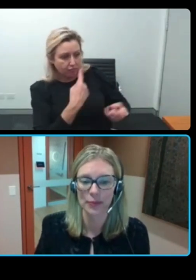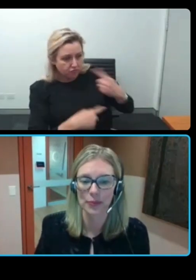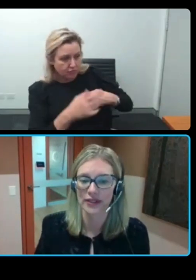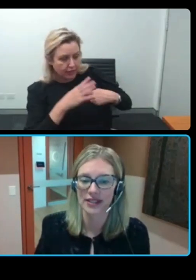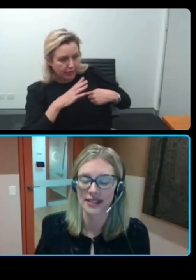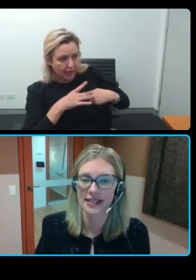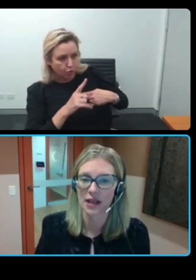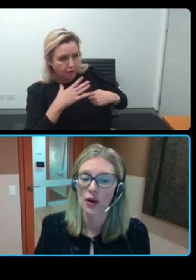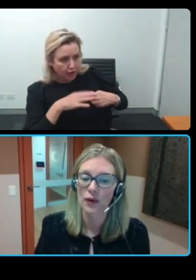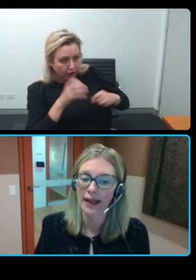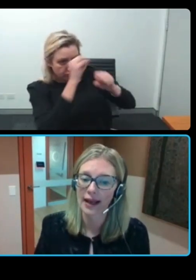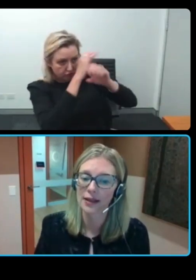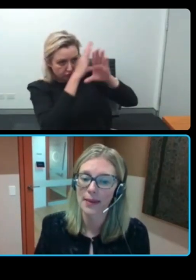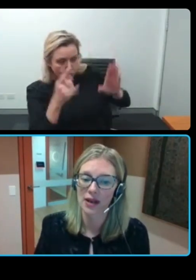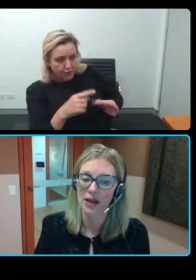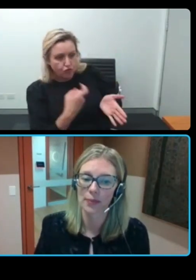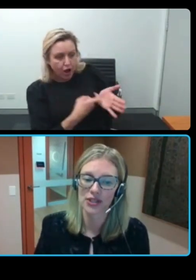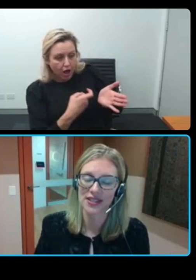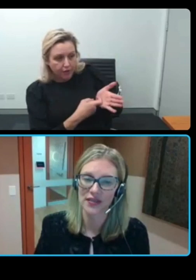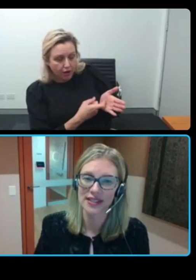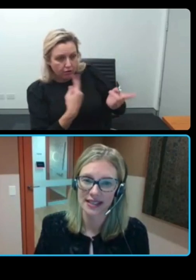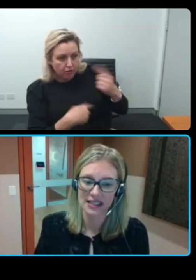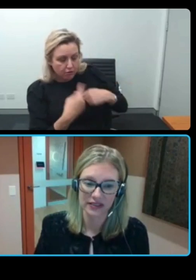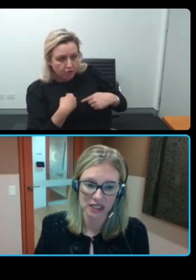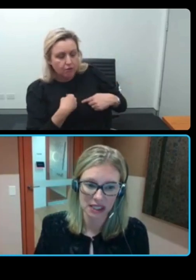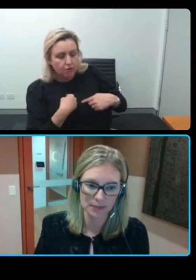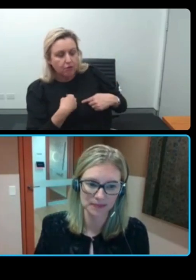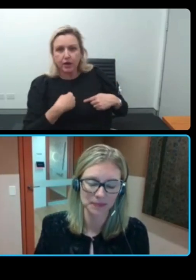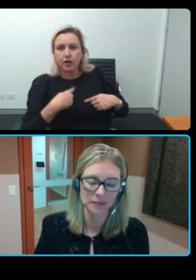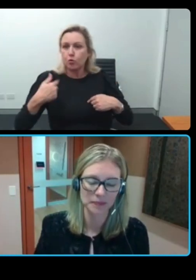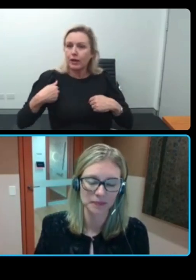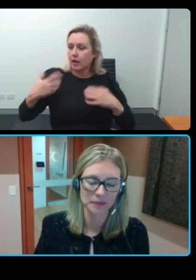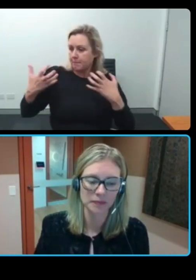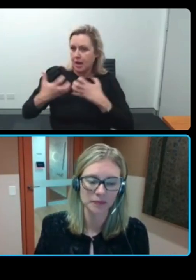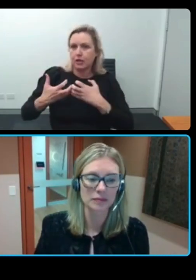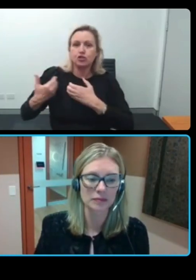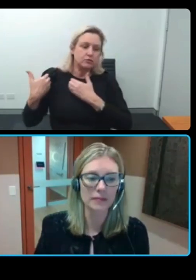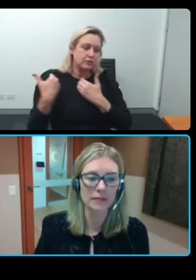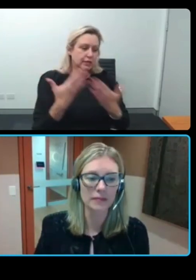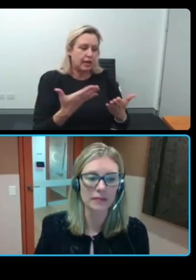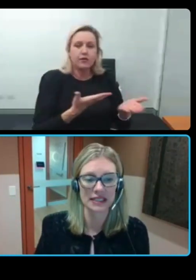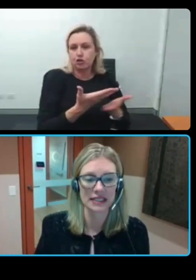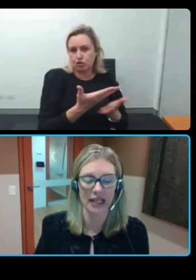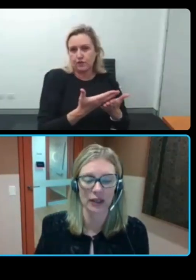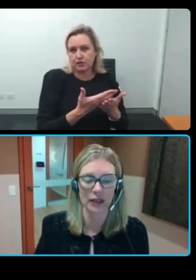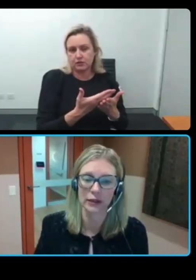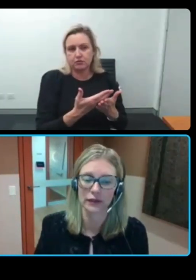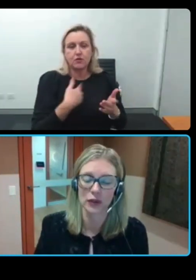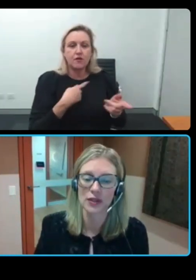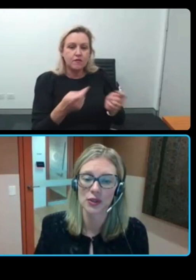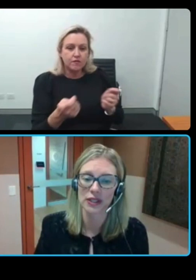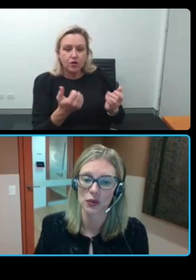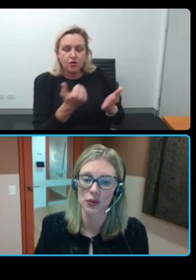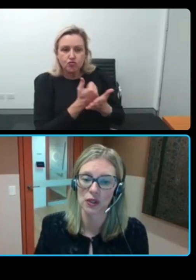aspirations and their preferences regarding the manner by which services are delivered to them, facilitating regular